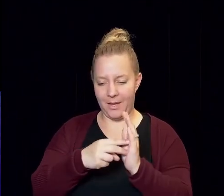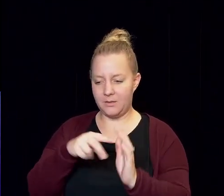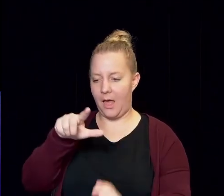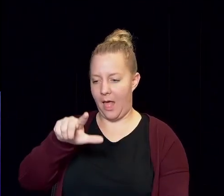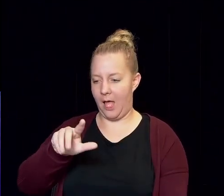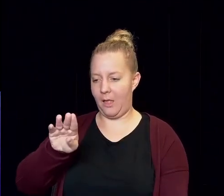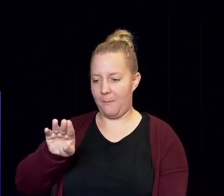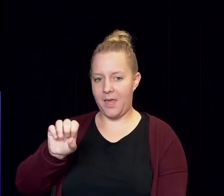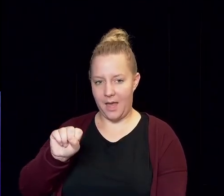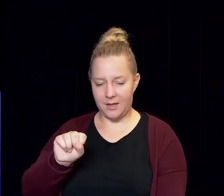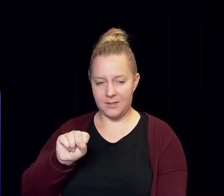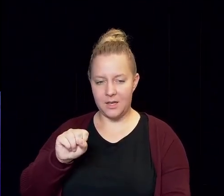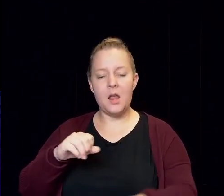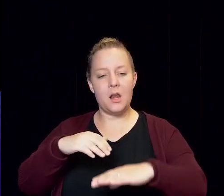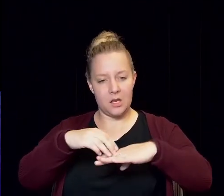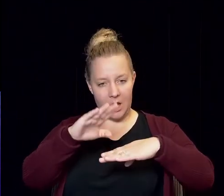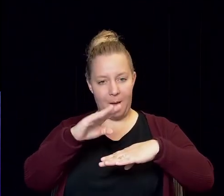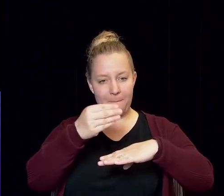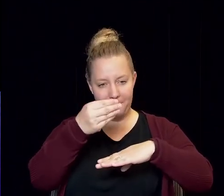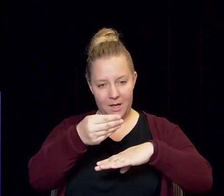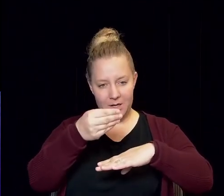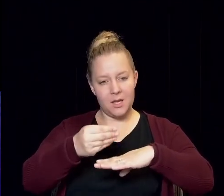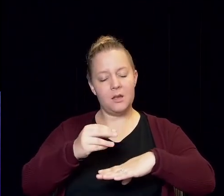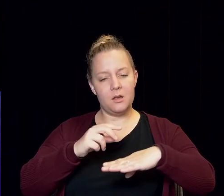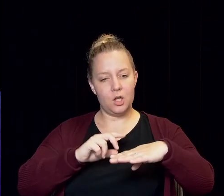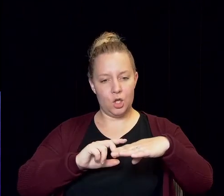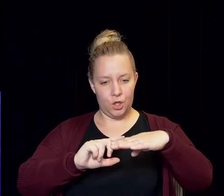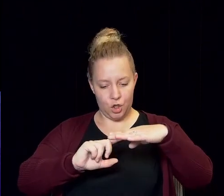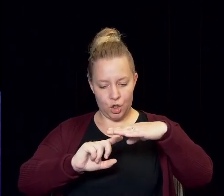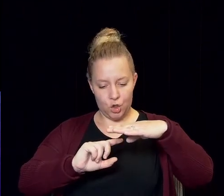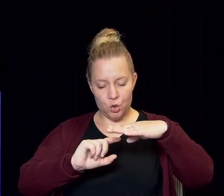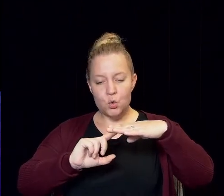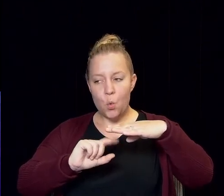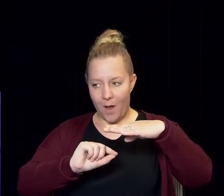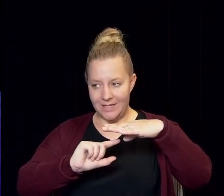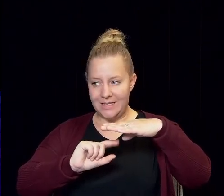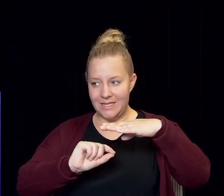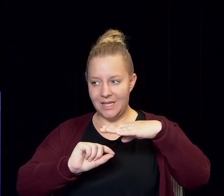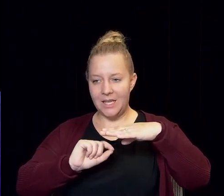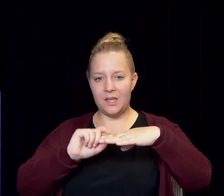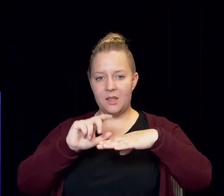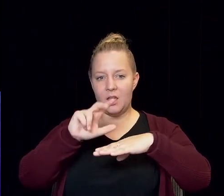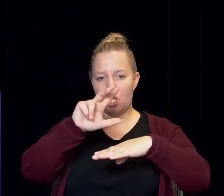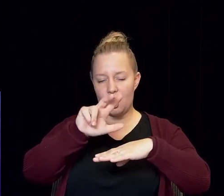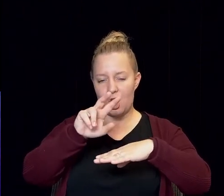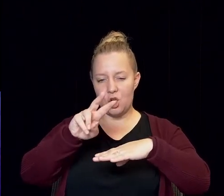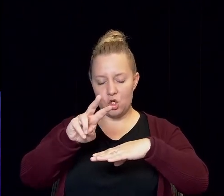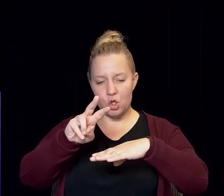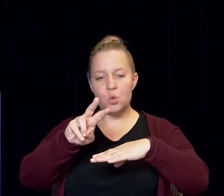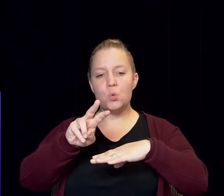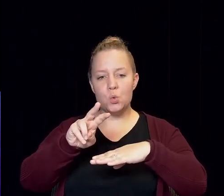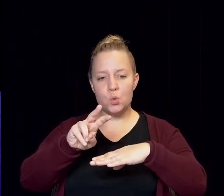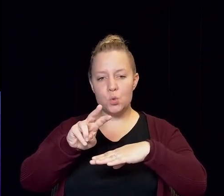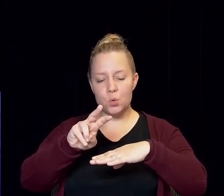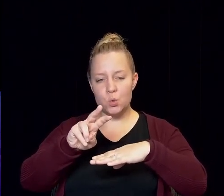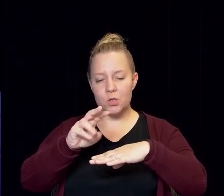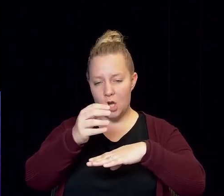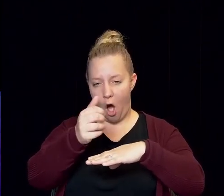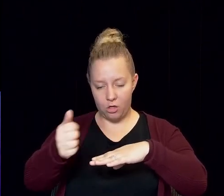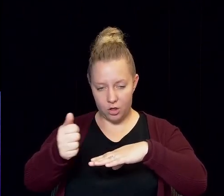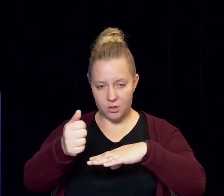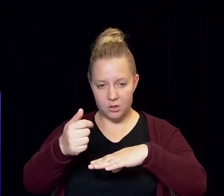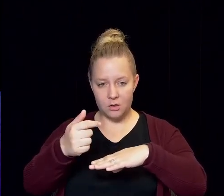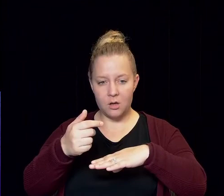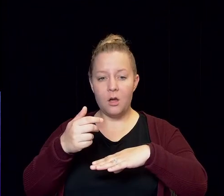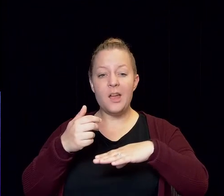money. So for 20 pound of dog food, 20 goes down here, 32 goes up above, so $32 for